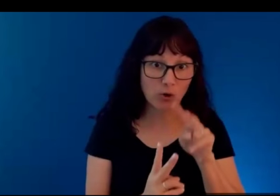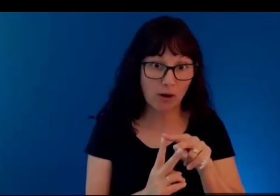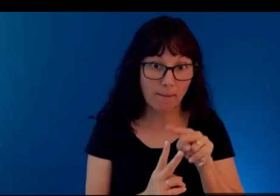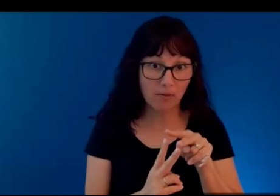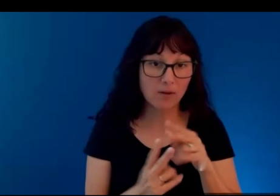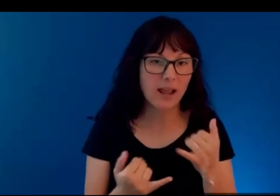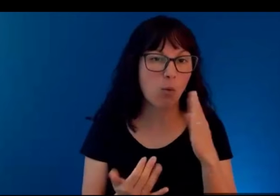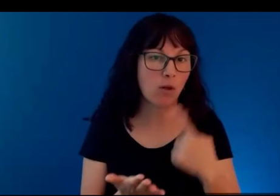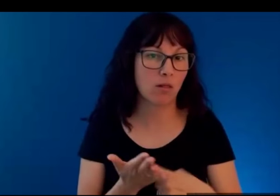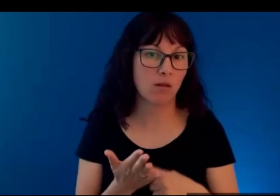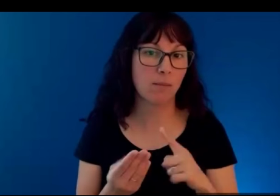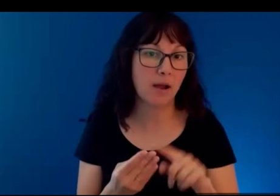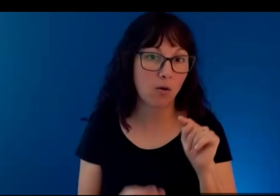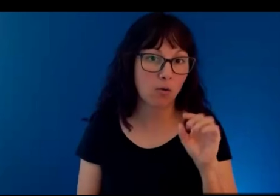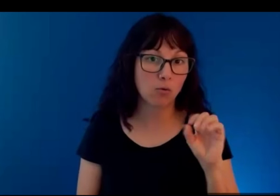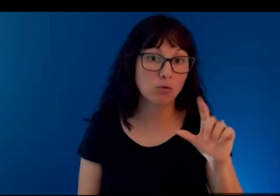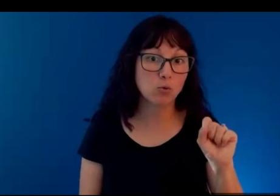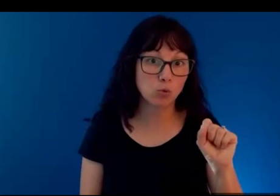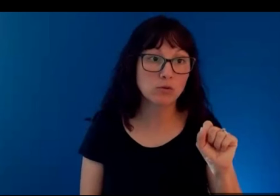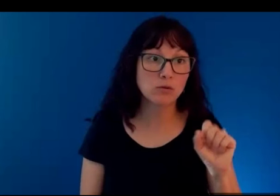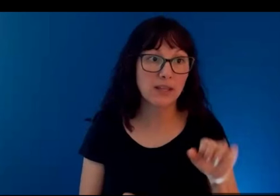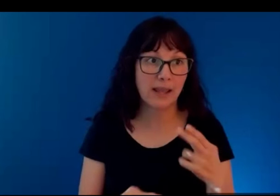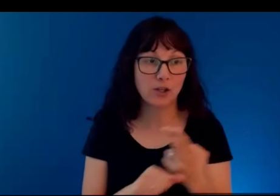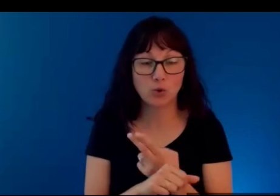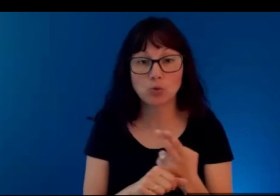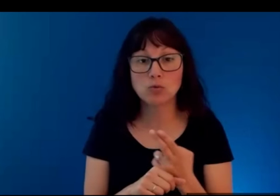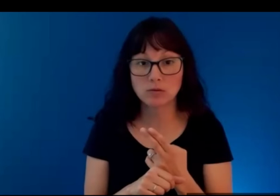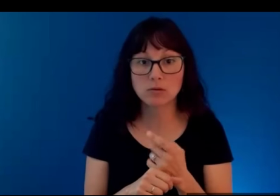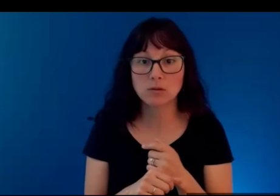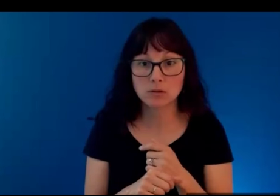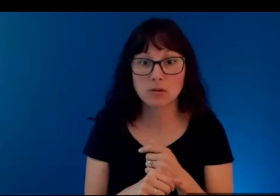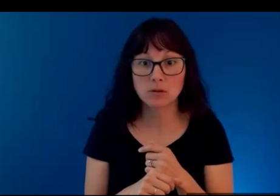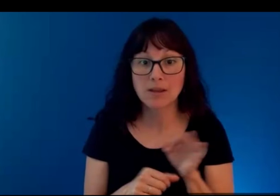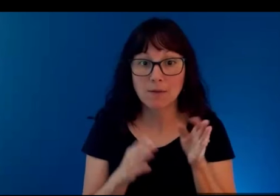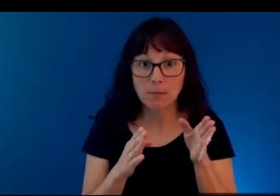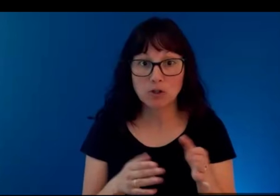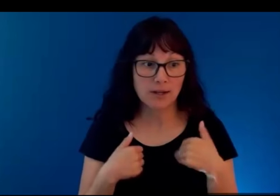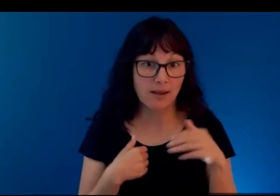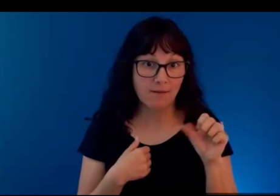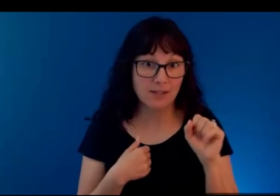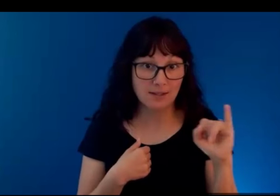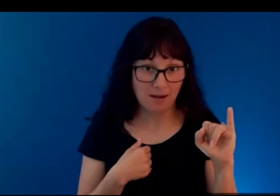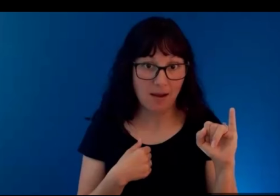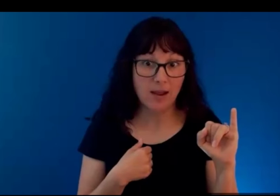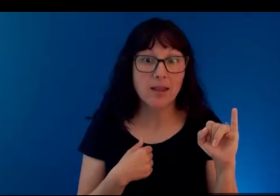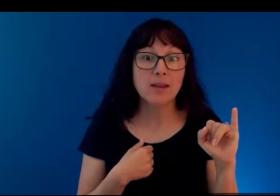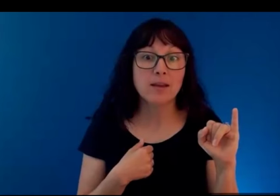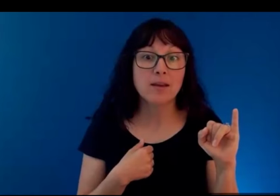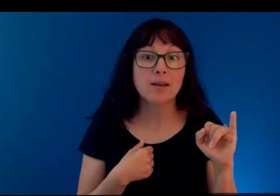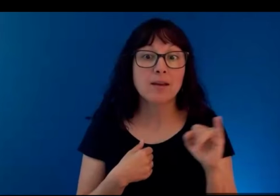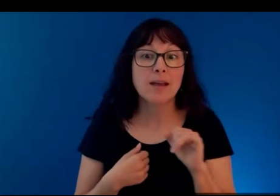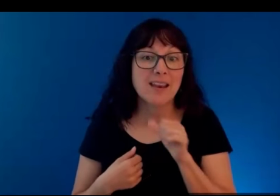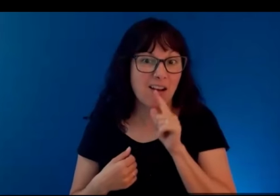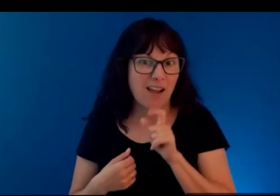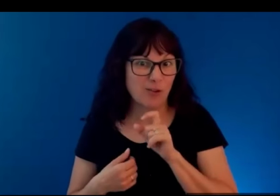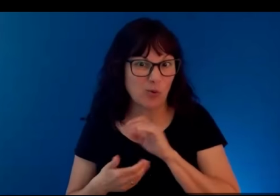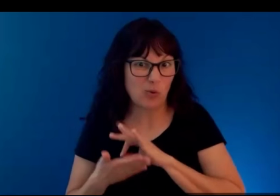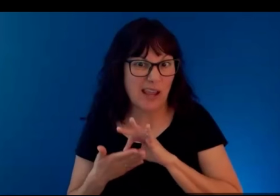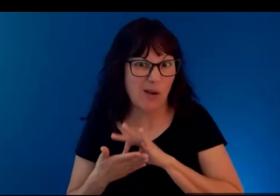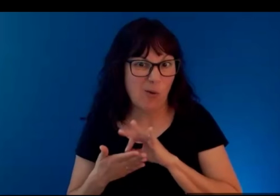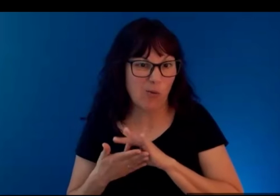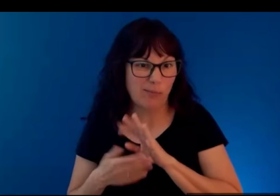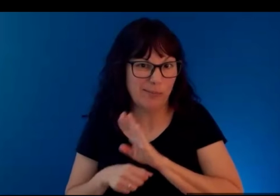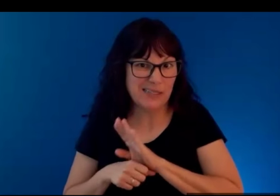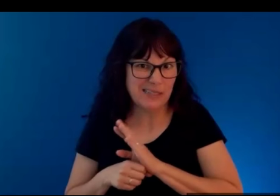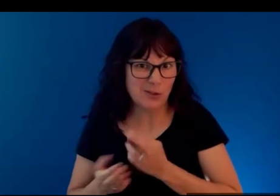We're going to talk about some tools that people can use when they're on SSI to not count those business